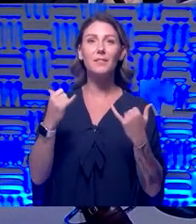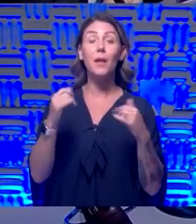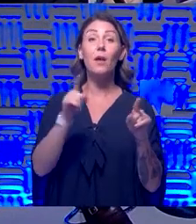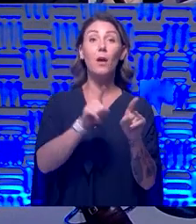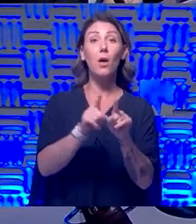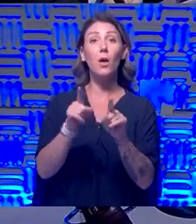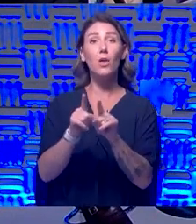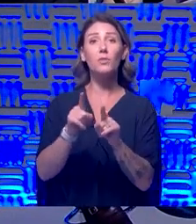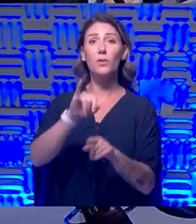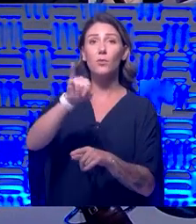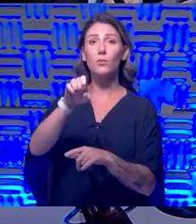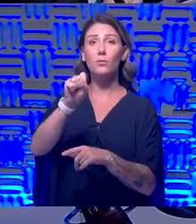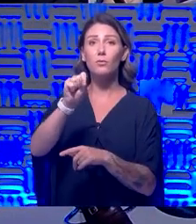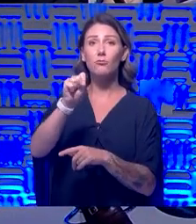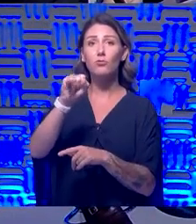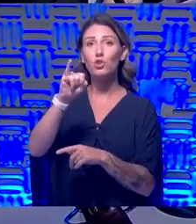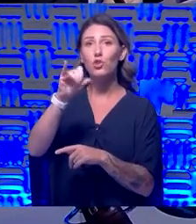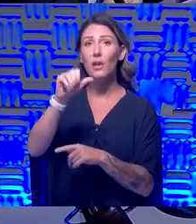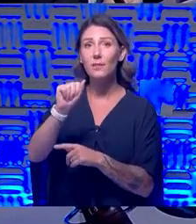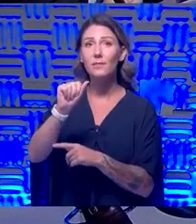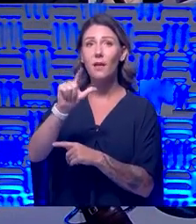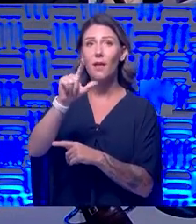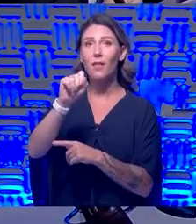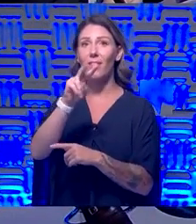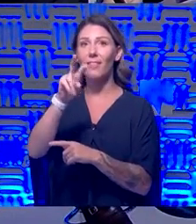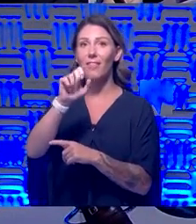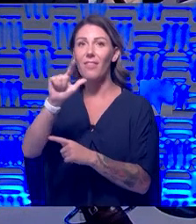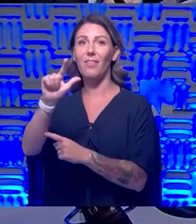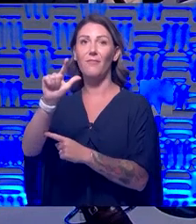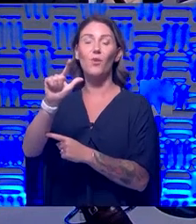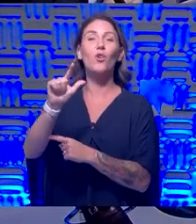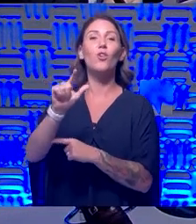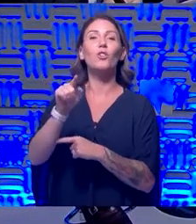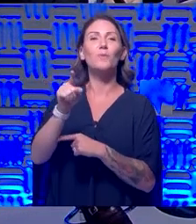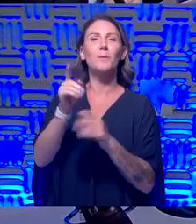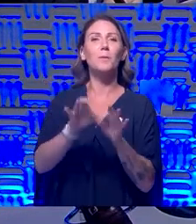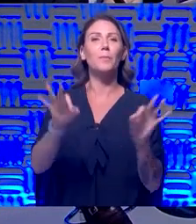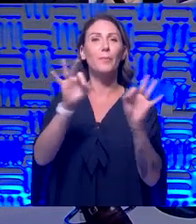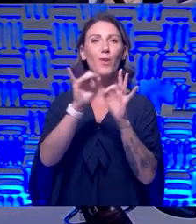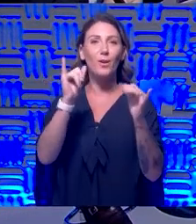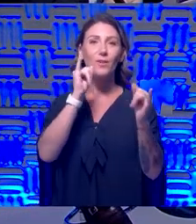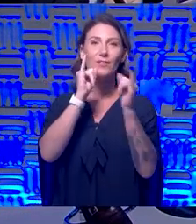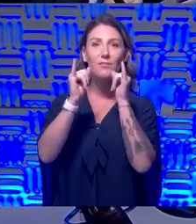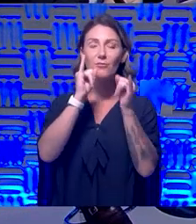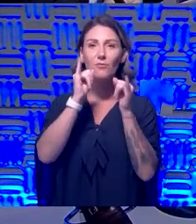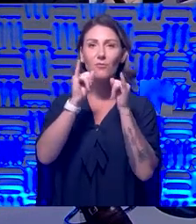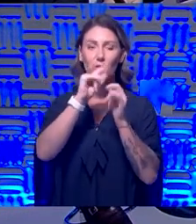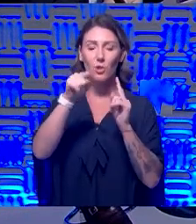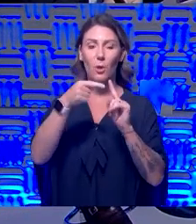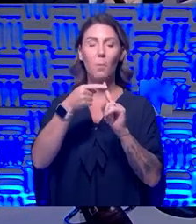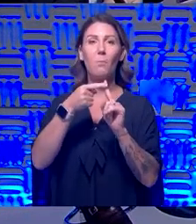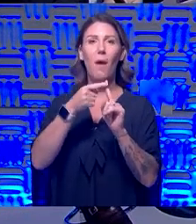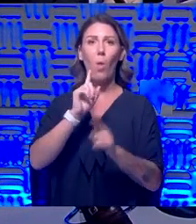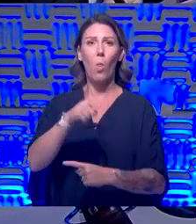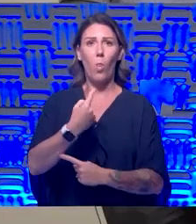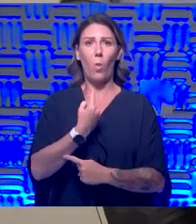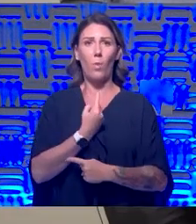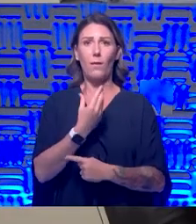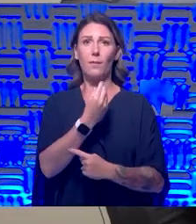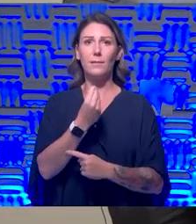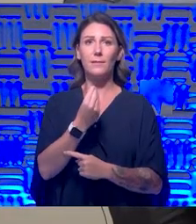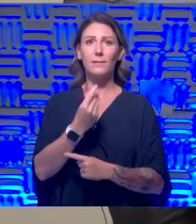have Jessica Lavelle, who is here with an important interview for us about loneliness and isolation. Jessica?